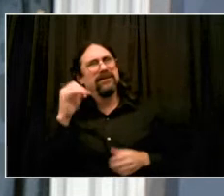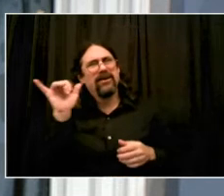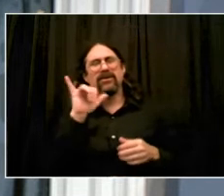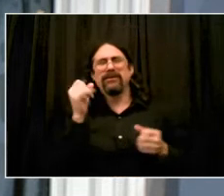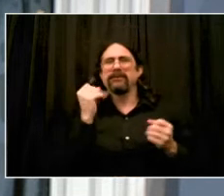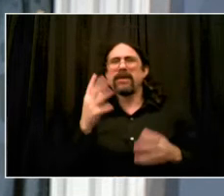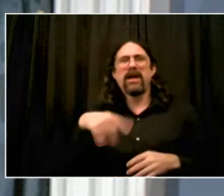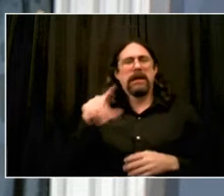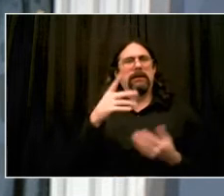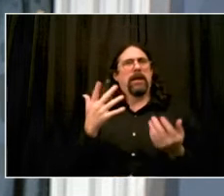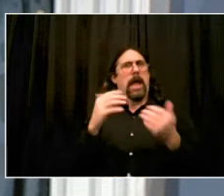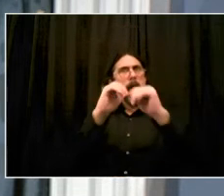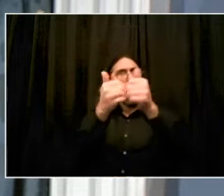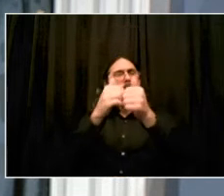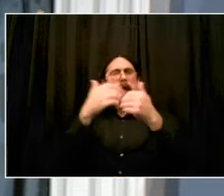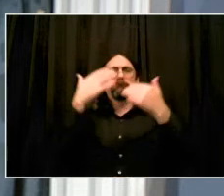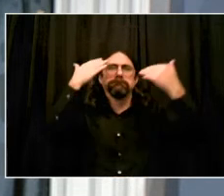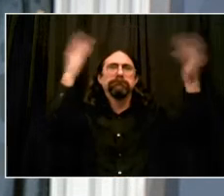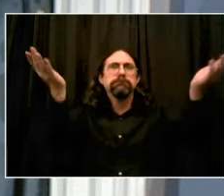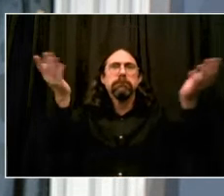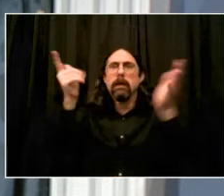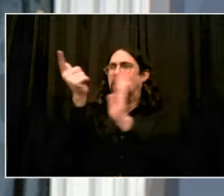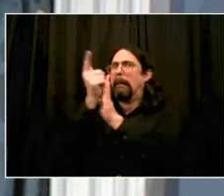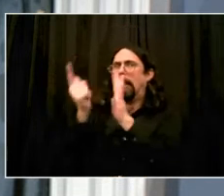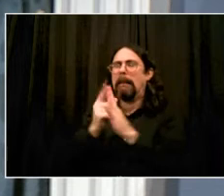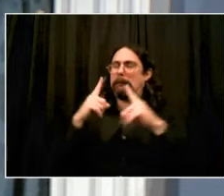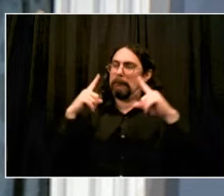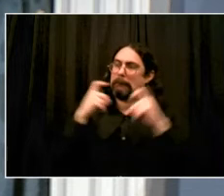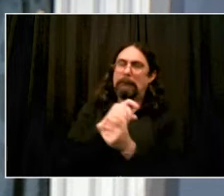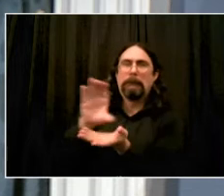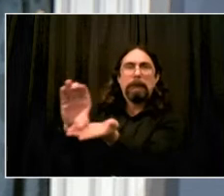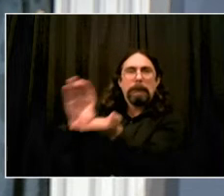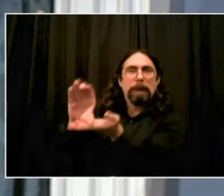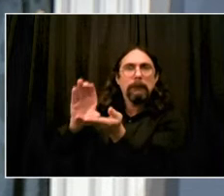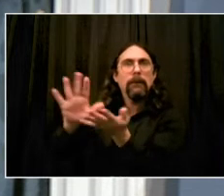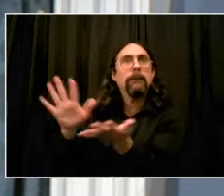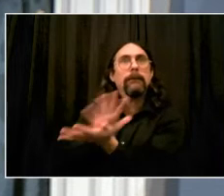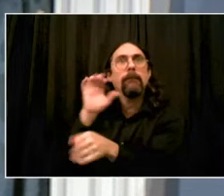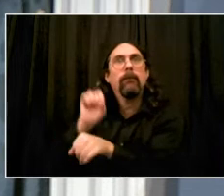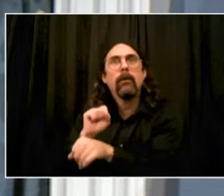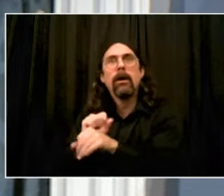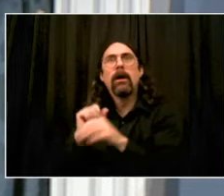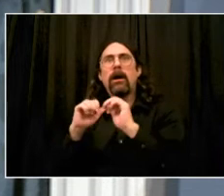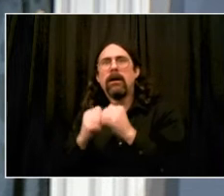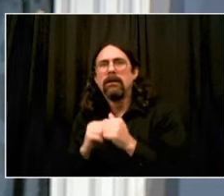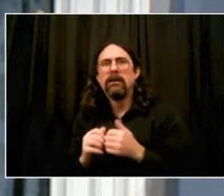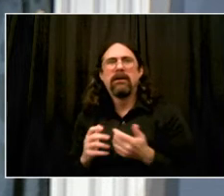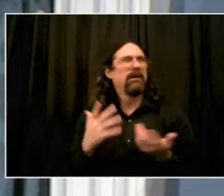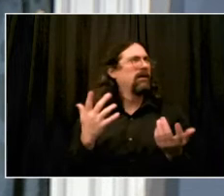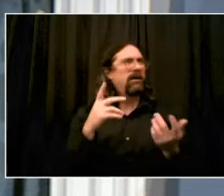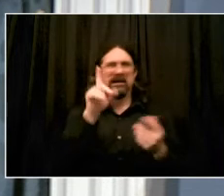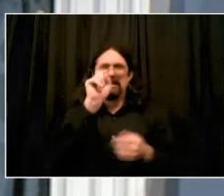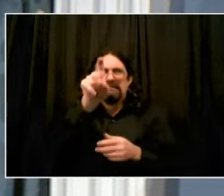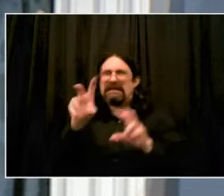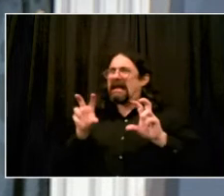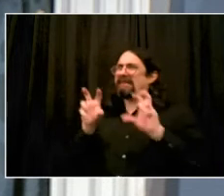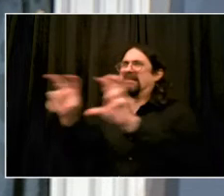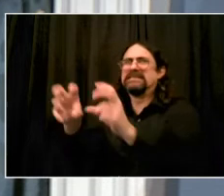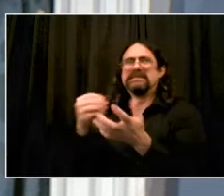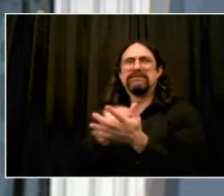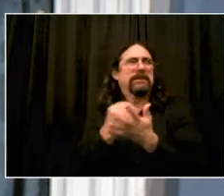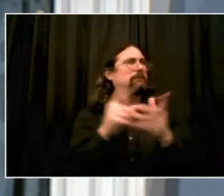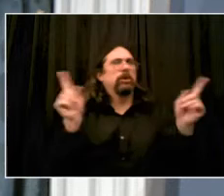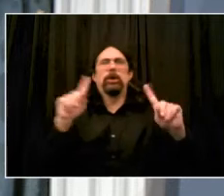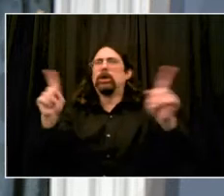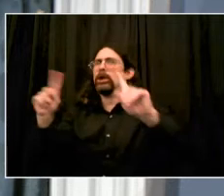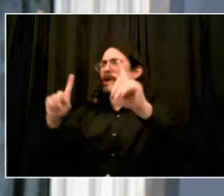of this opportunity initially, and it's free of charge. And obviously, as more and more